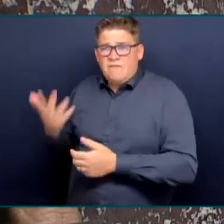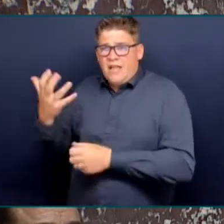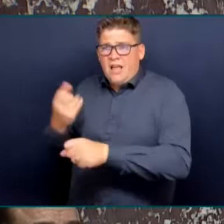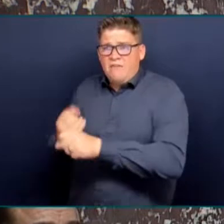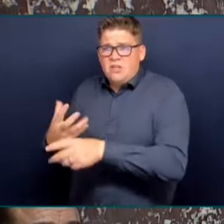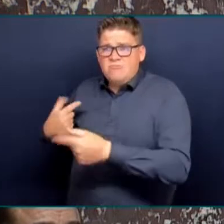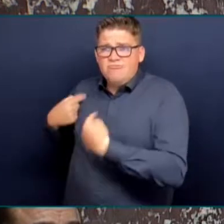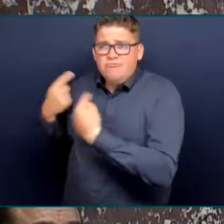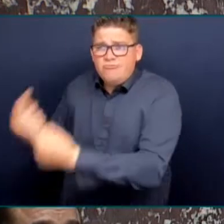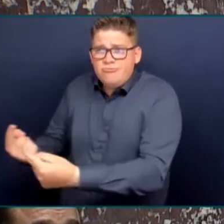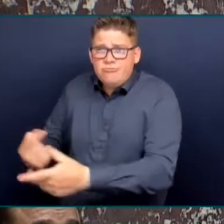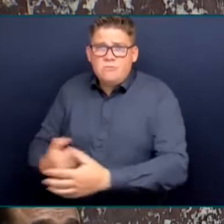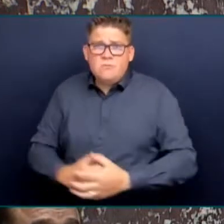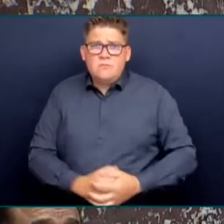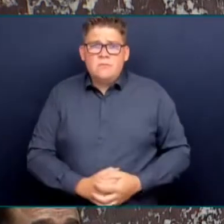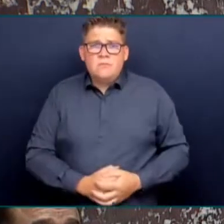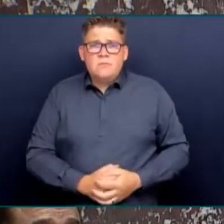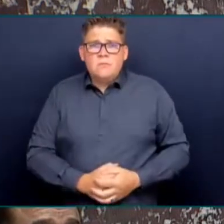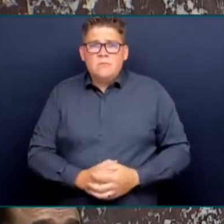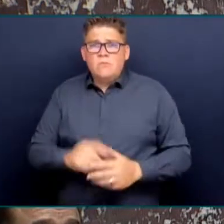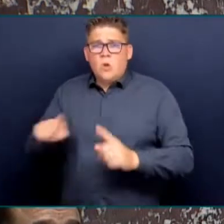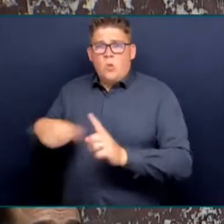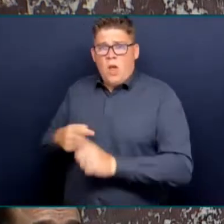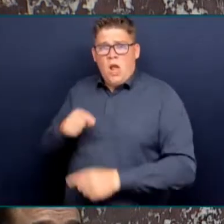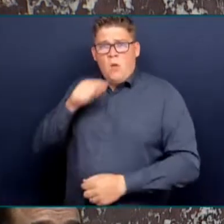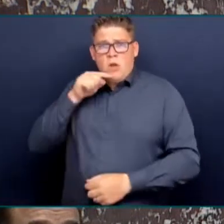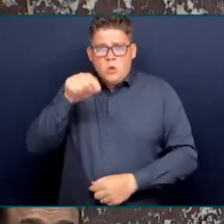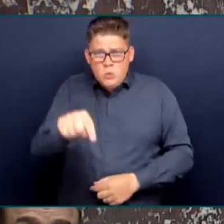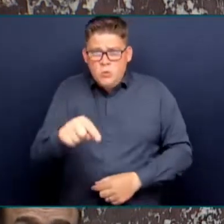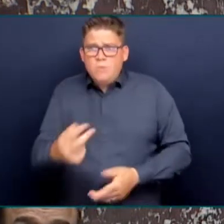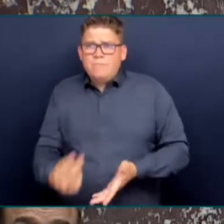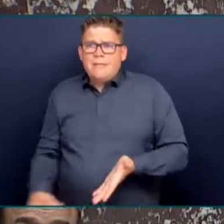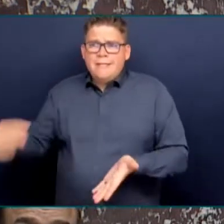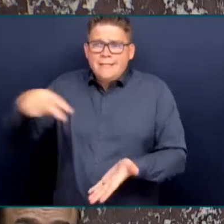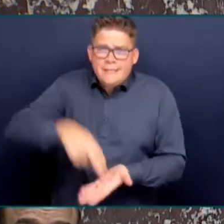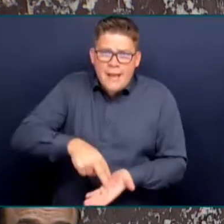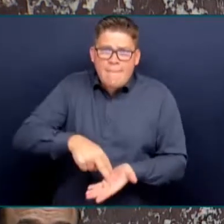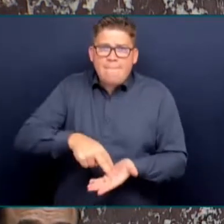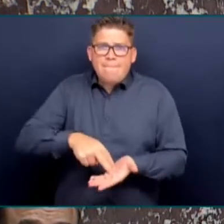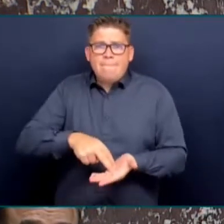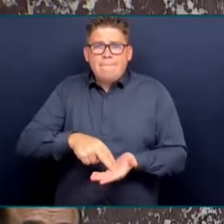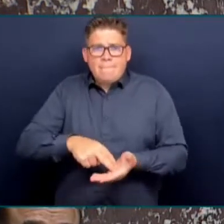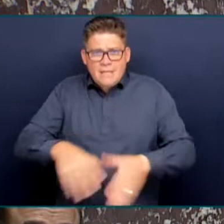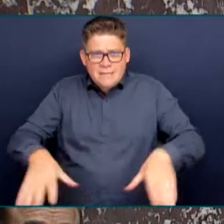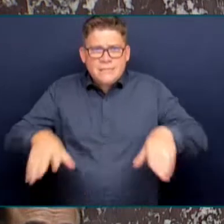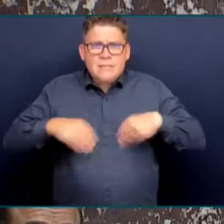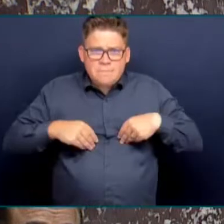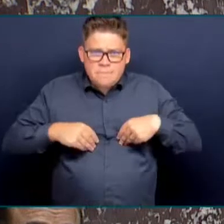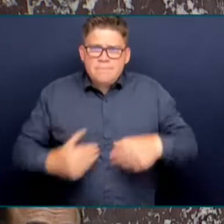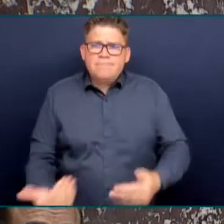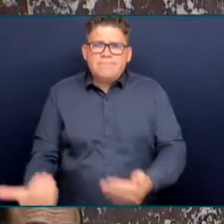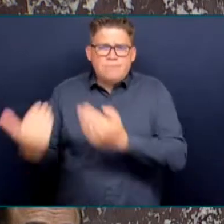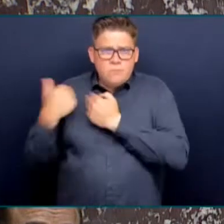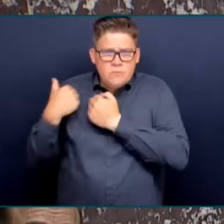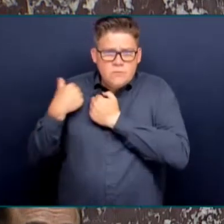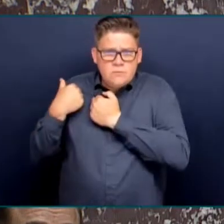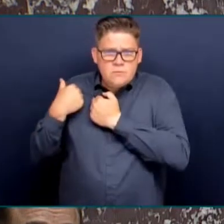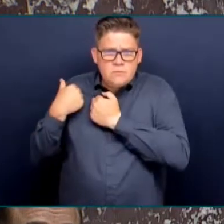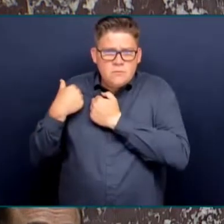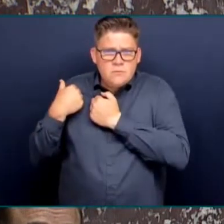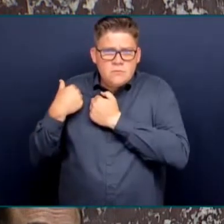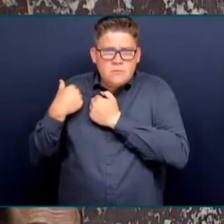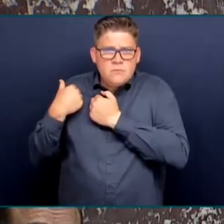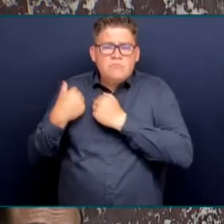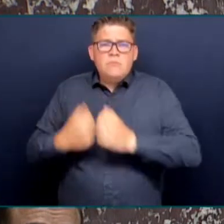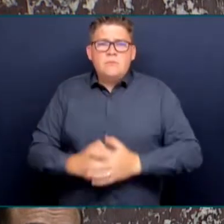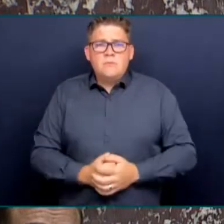stand up, do the right thing, for once take accountability for something happening under his watch? I'll remind the minister,